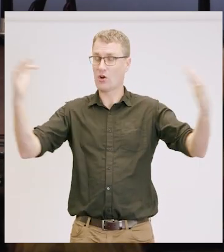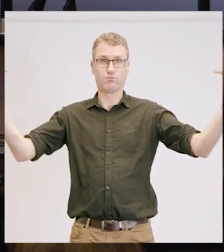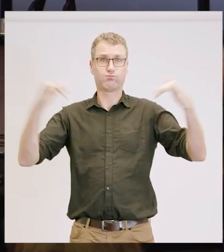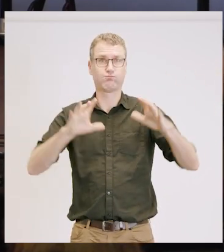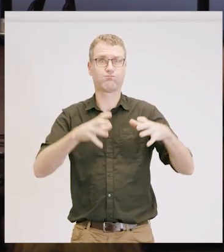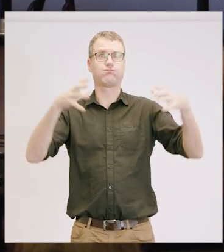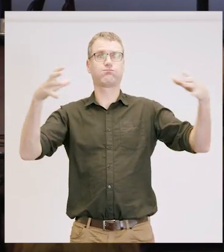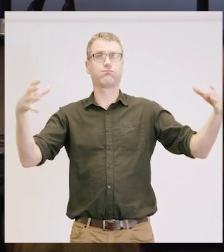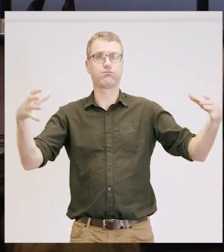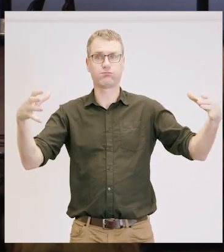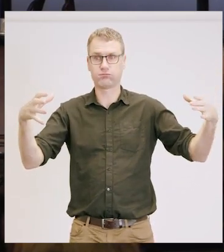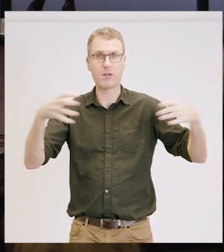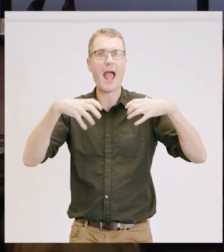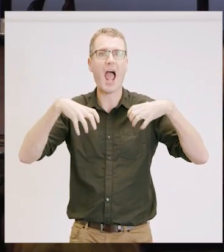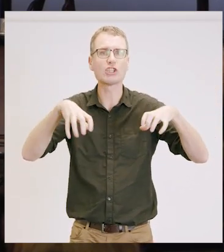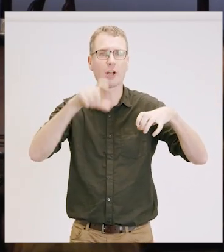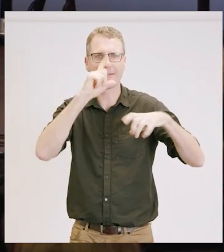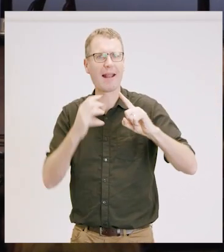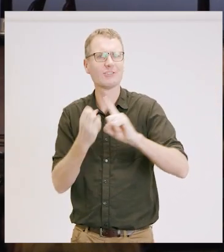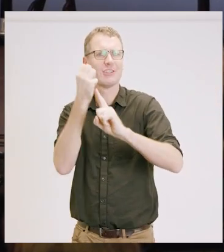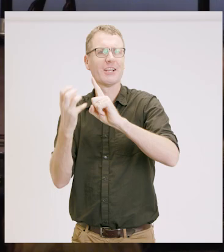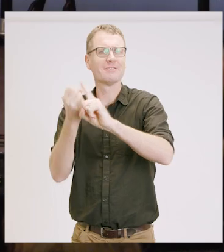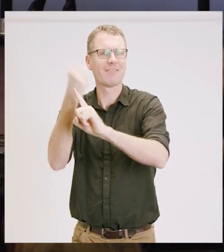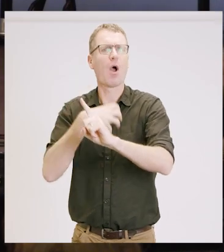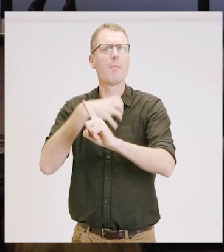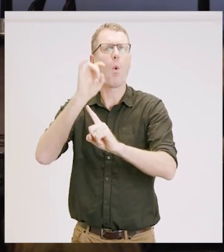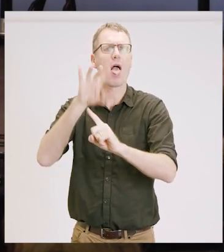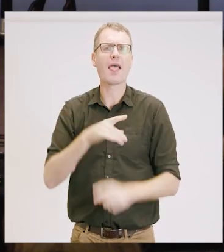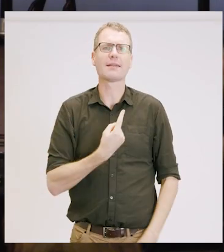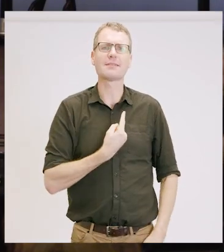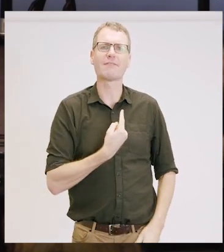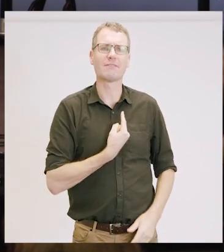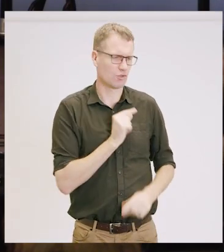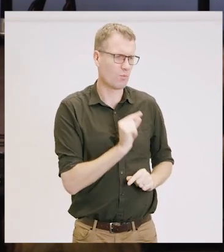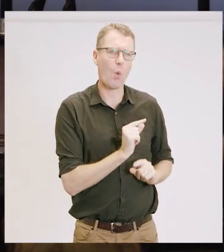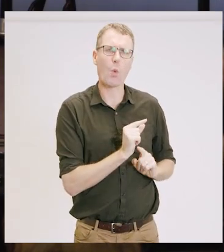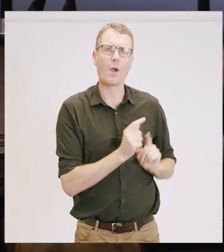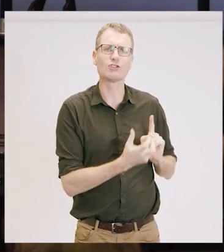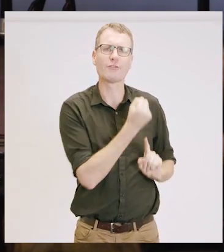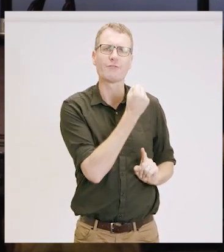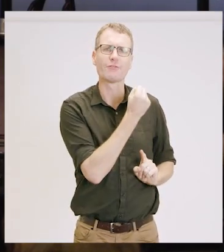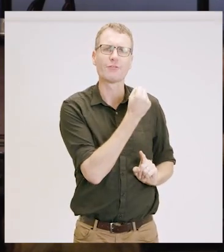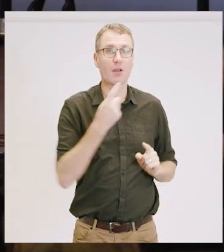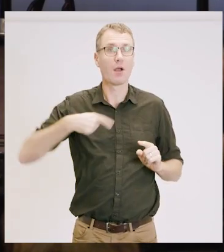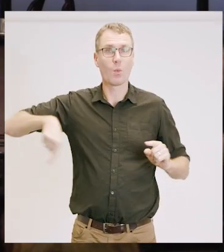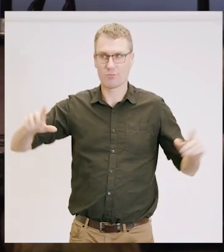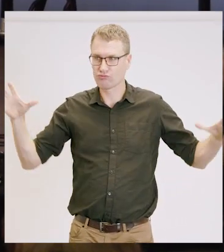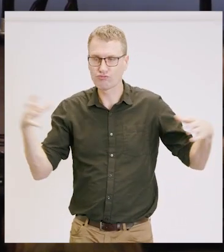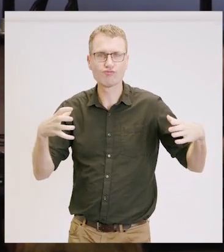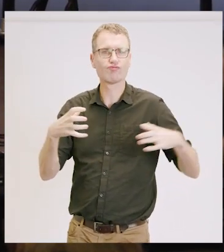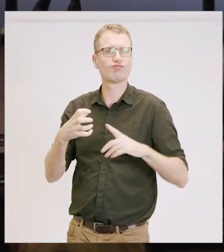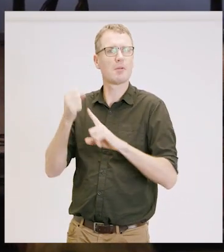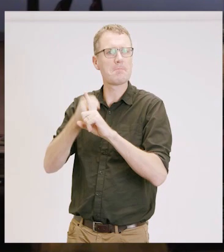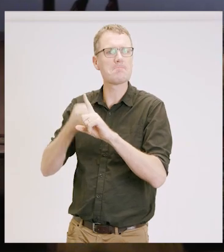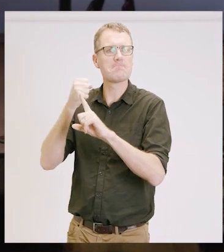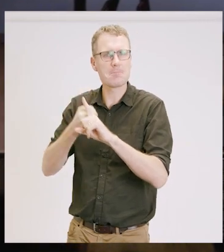when it's just me all by myself. We can do something that actually changes the world, something that becomes